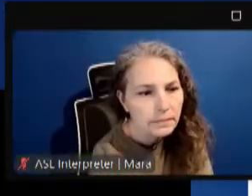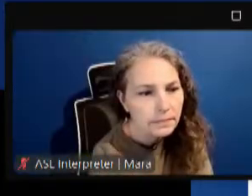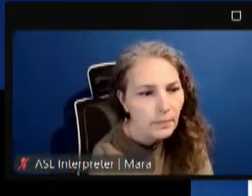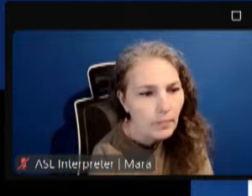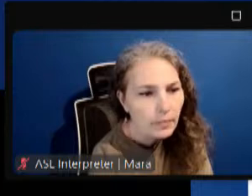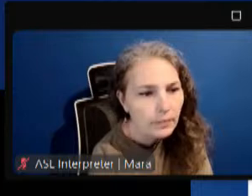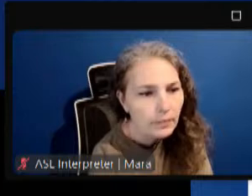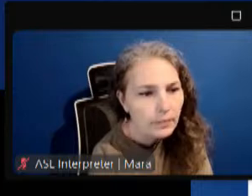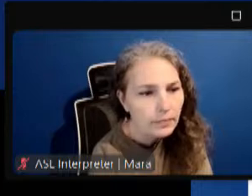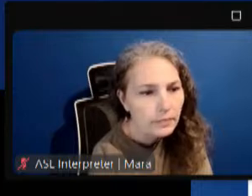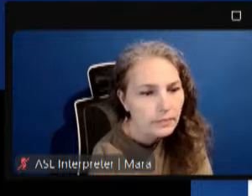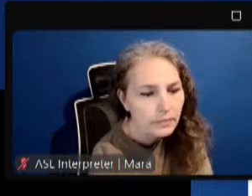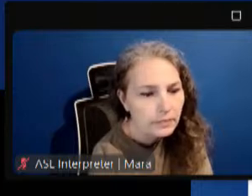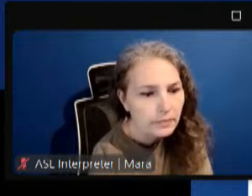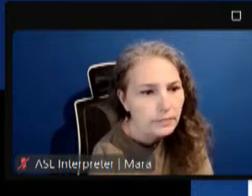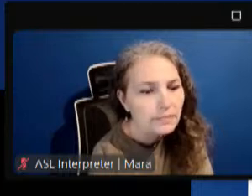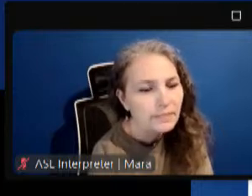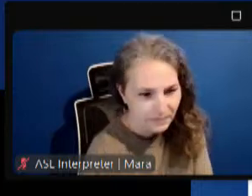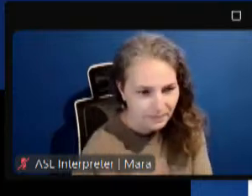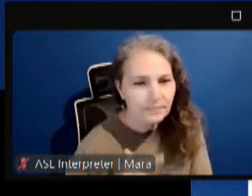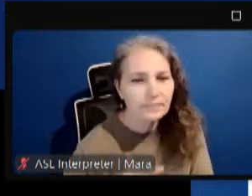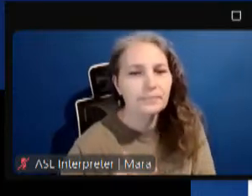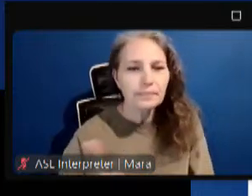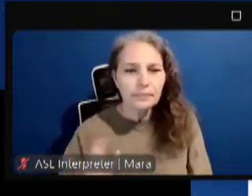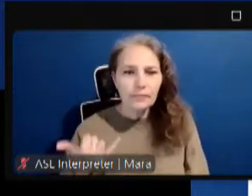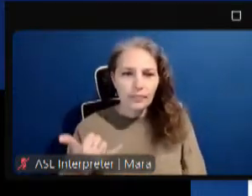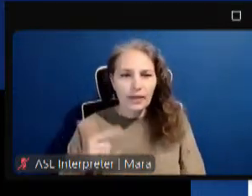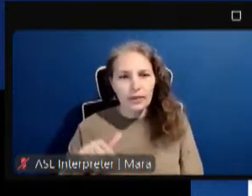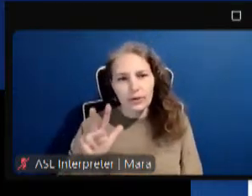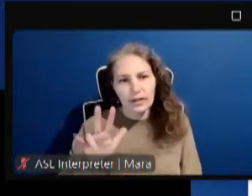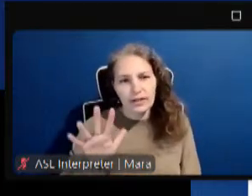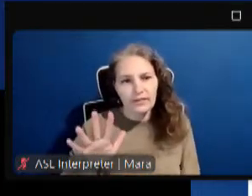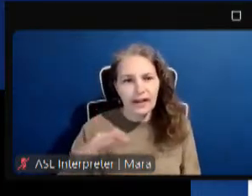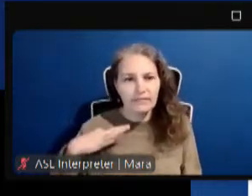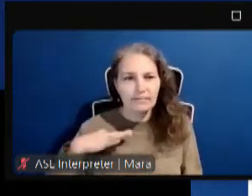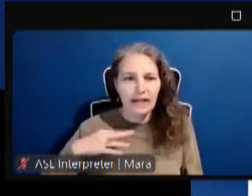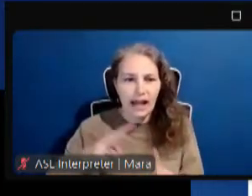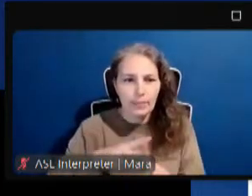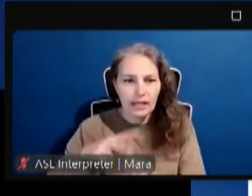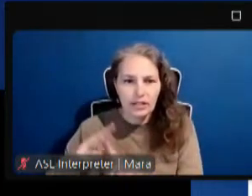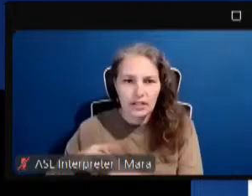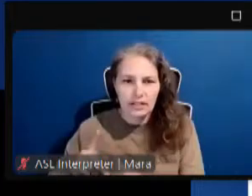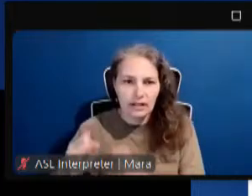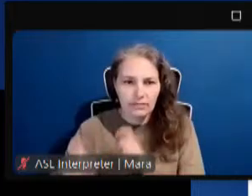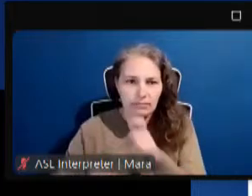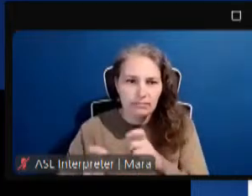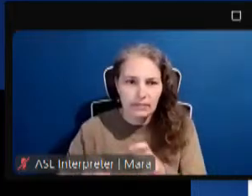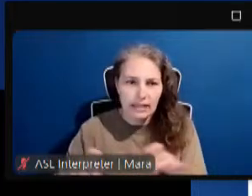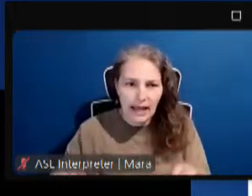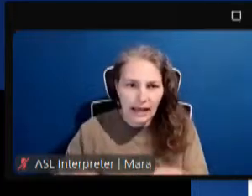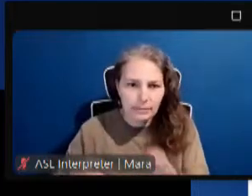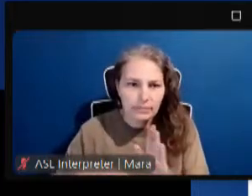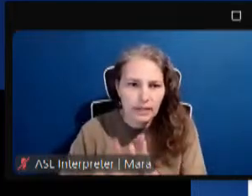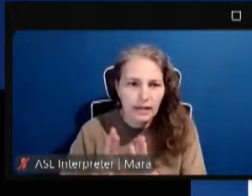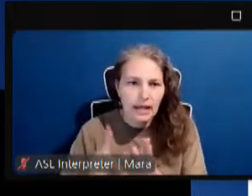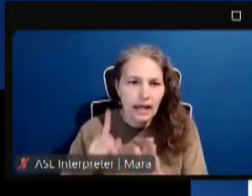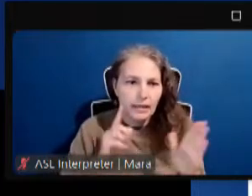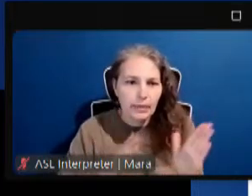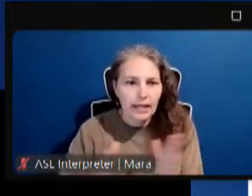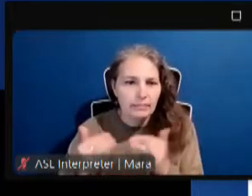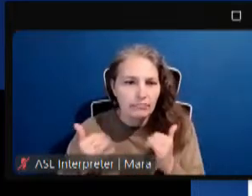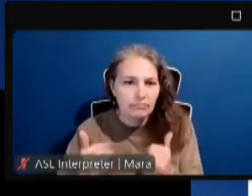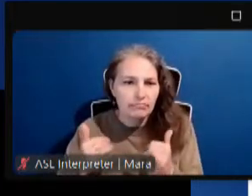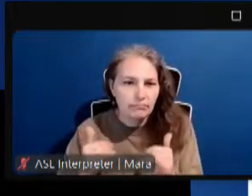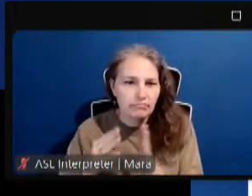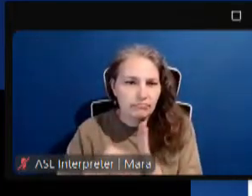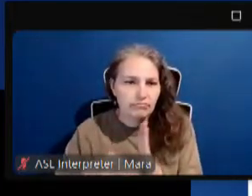currently 35 applications that are assigned and actively being reviewed. And planning is currently completing reviews in an average of 5 business days